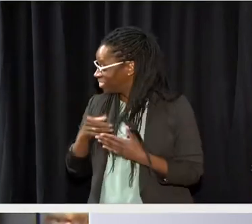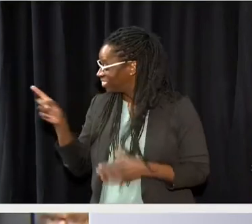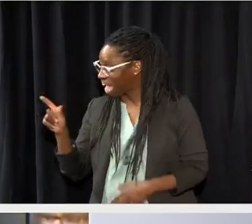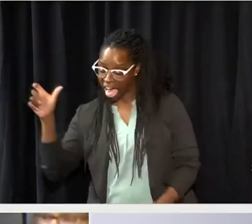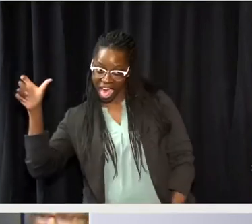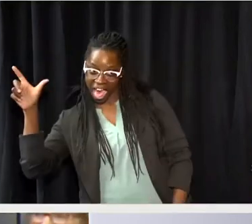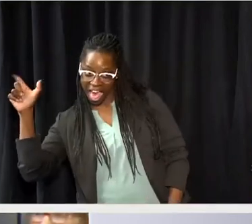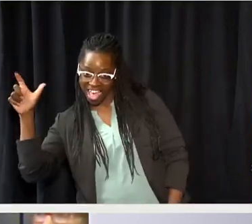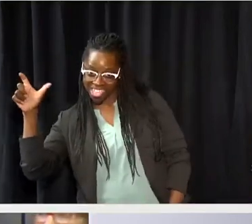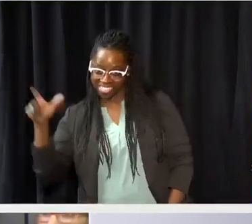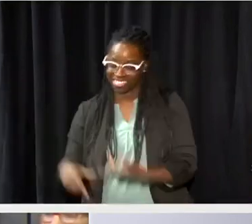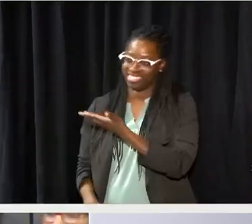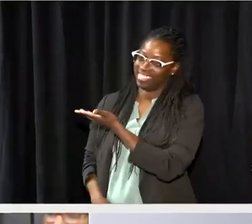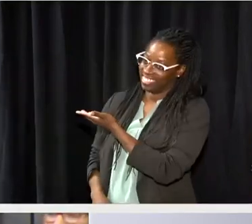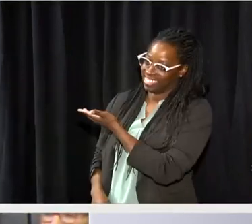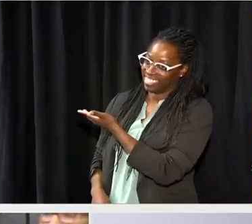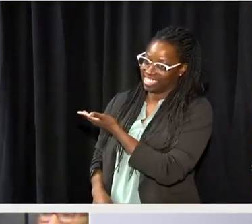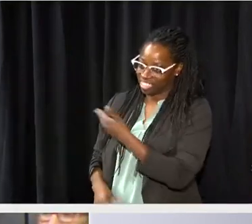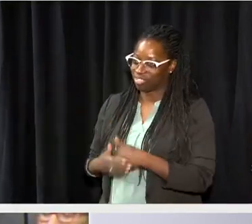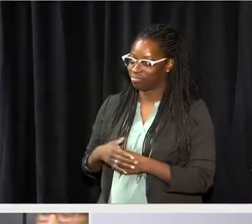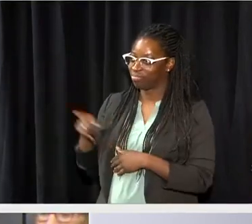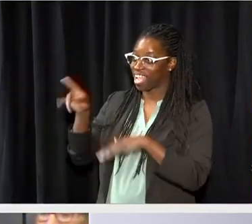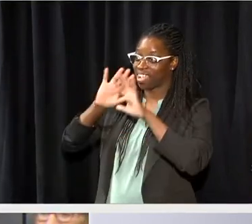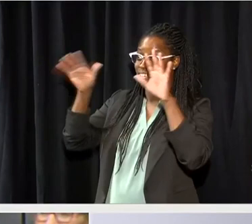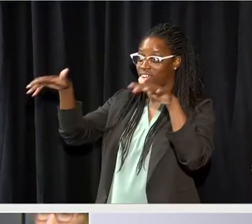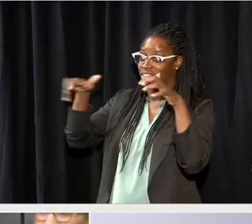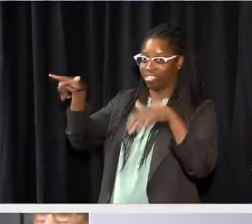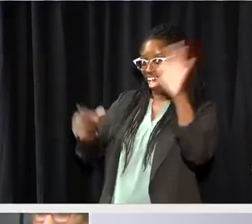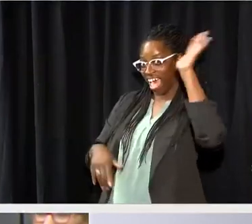gang. With the gang, this way. Get ready, smile.